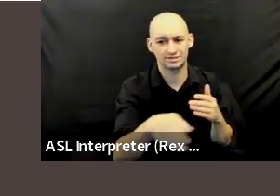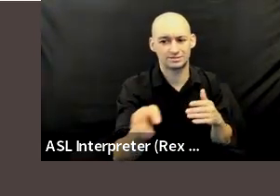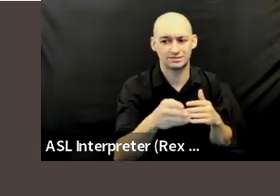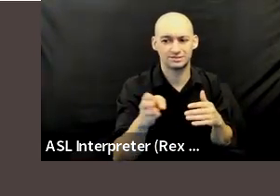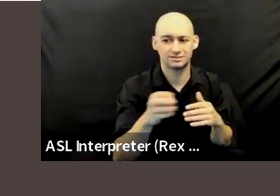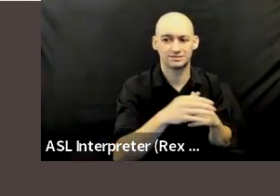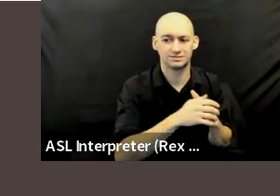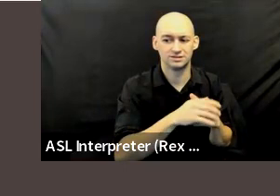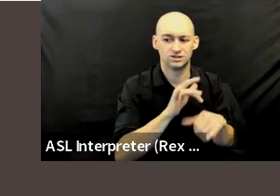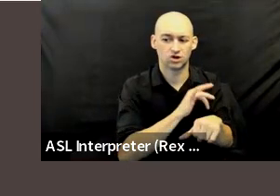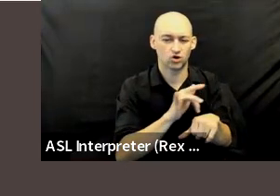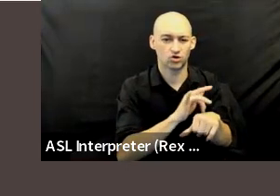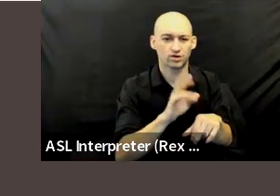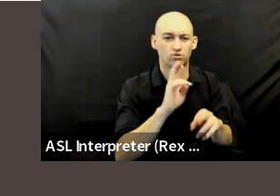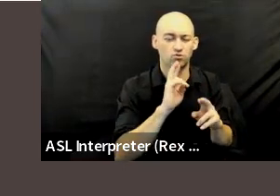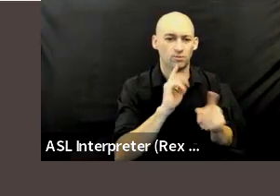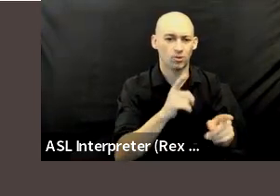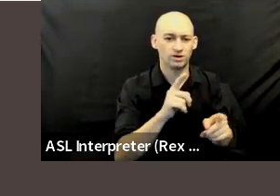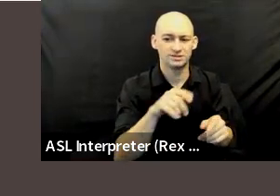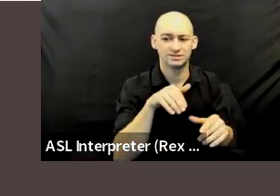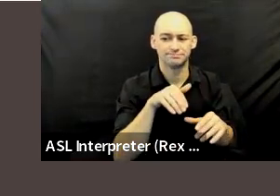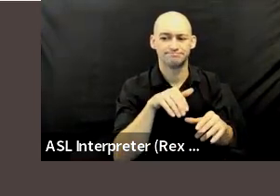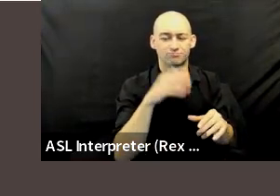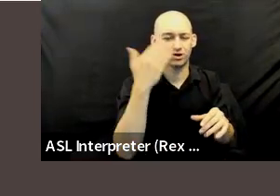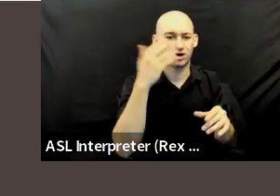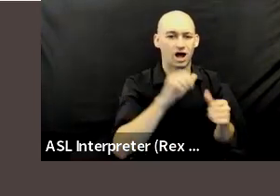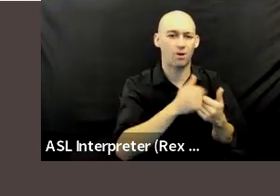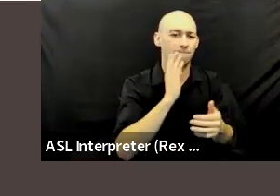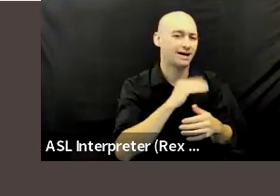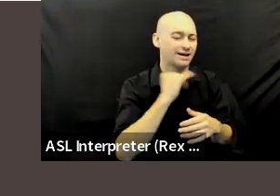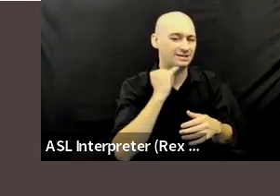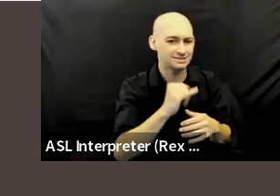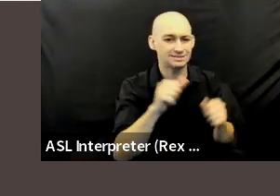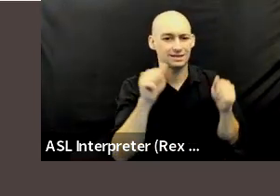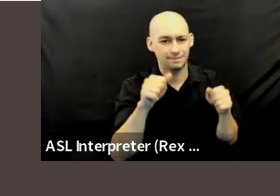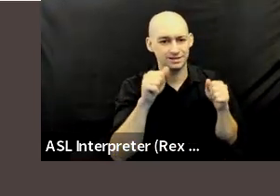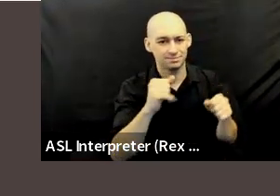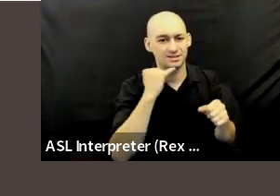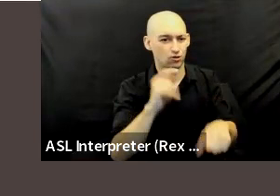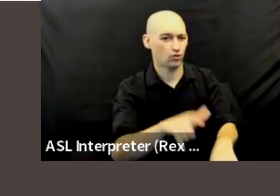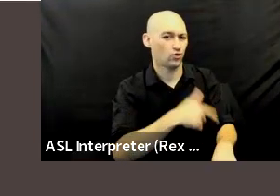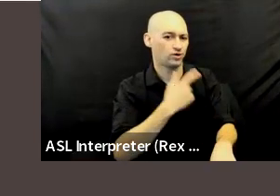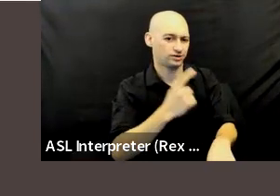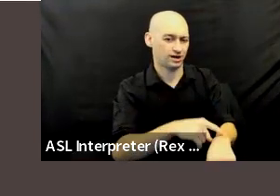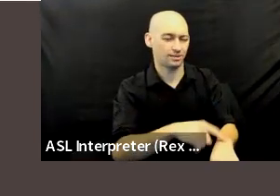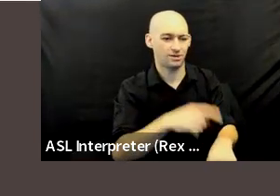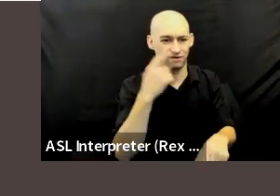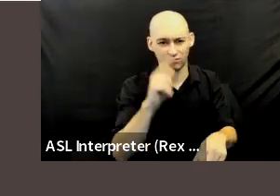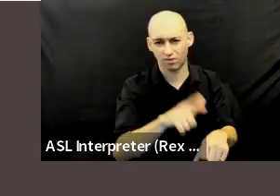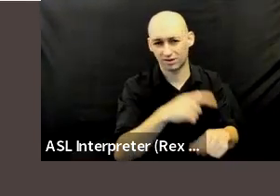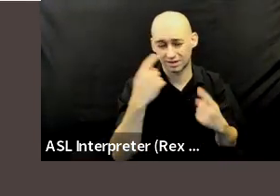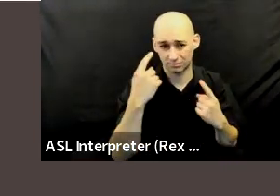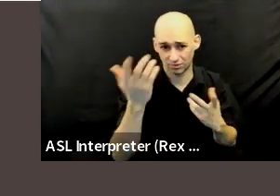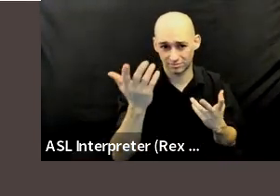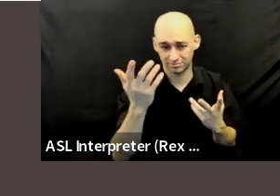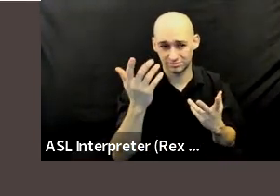early reports and estimates were we don't know how bad this is. This could be a long time. In fact, for a while it was on the table, might